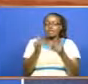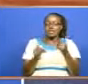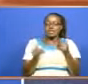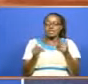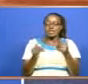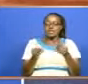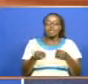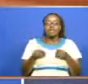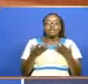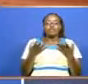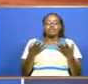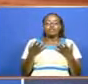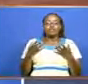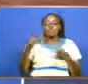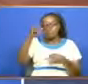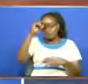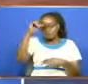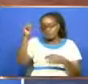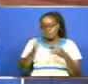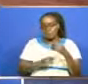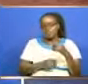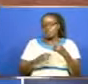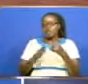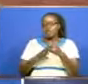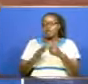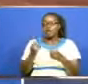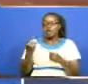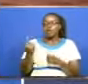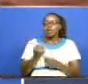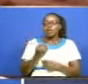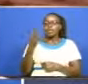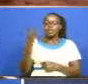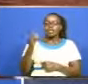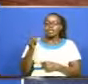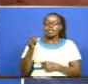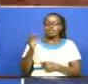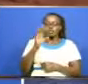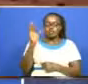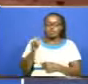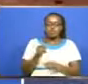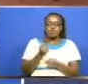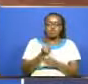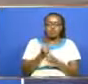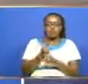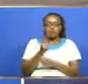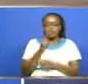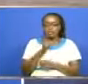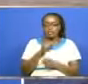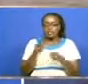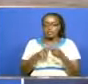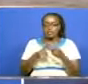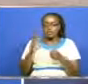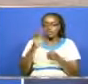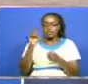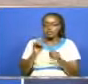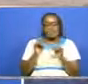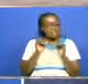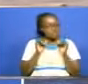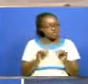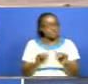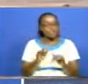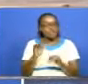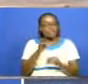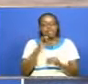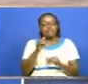handed over to the government by September, only 30% of the works have been done and the 70% remaining cannot